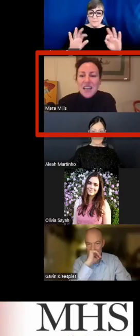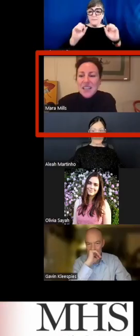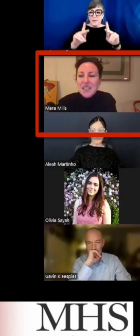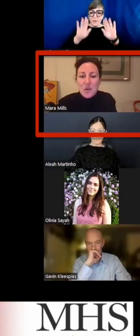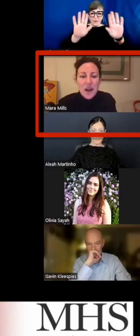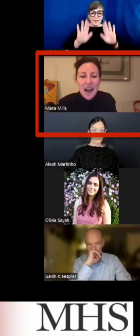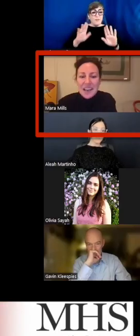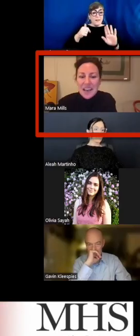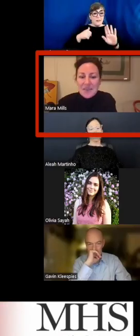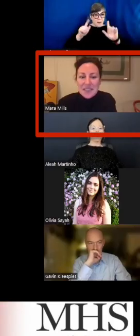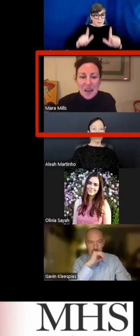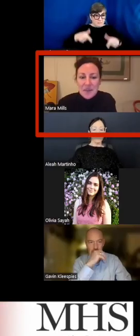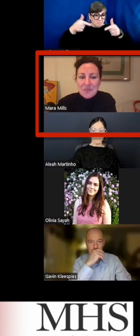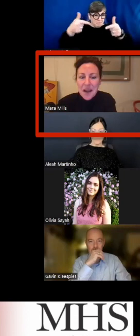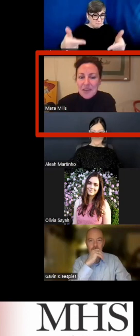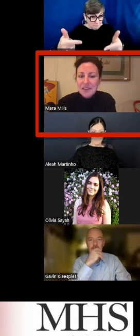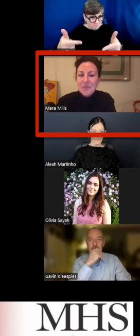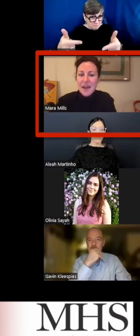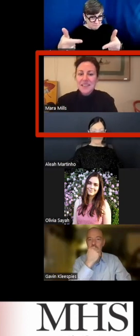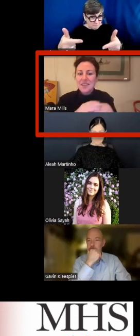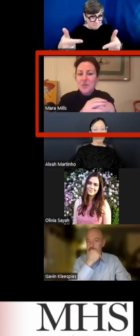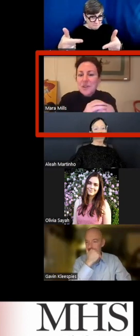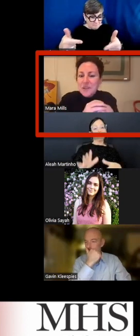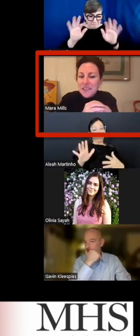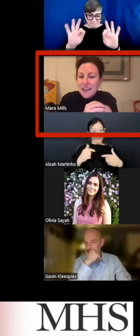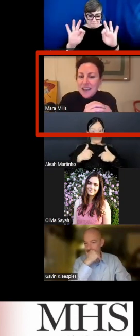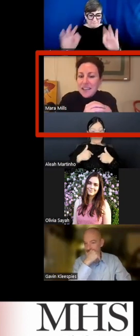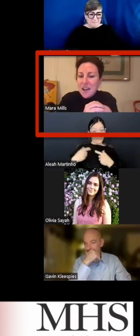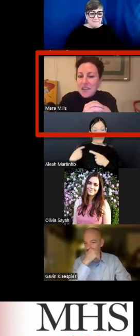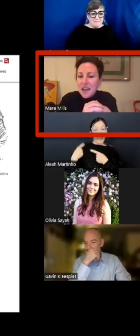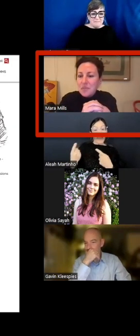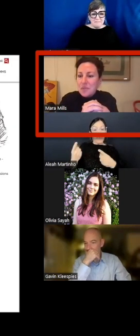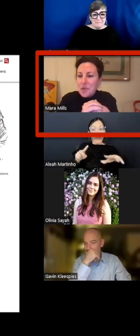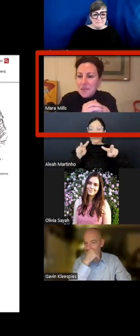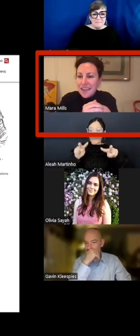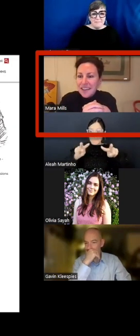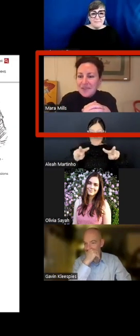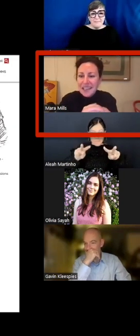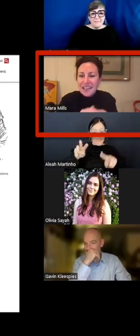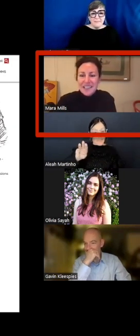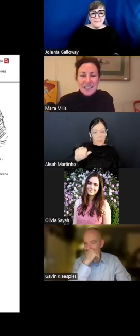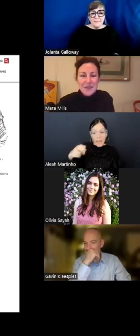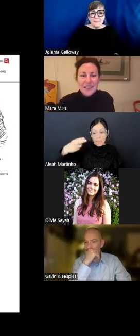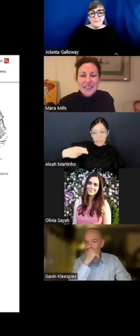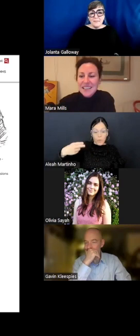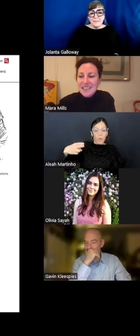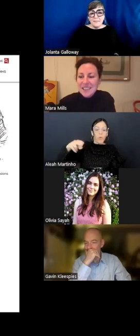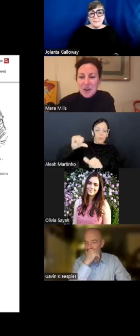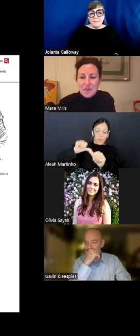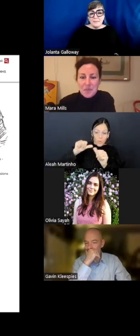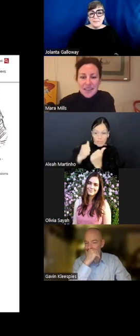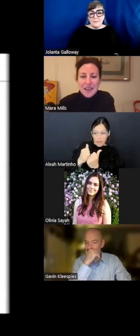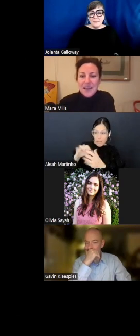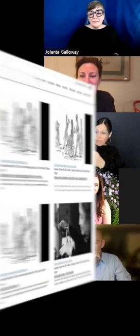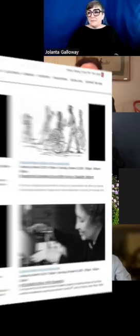so i have to say i've been admiring the mass historical society's online programming related to disability since the